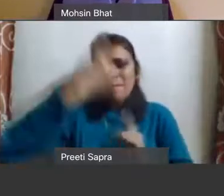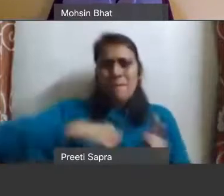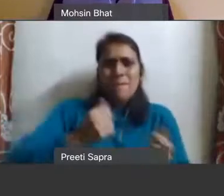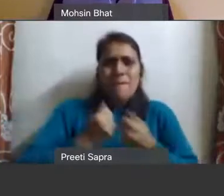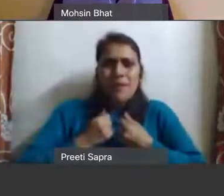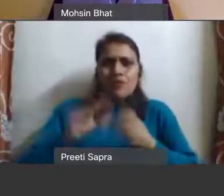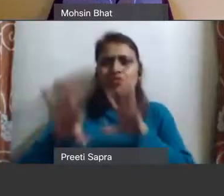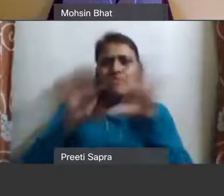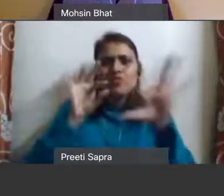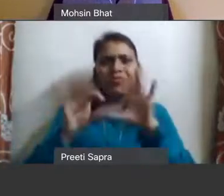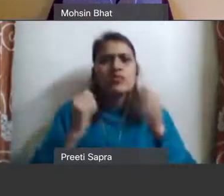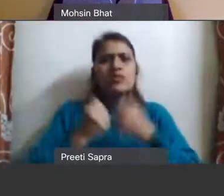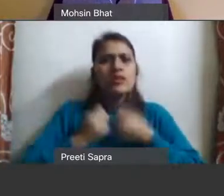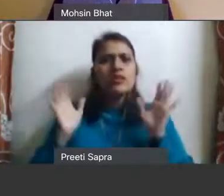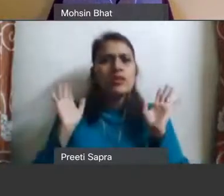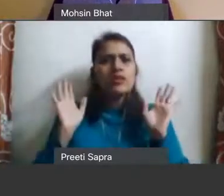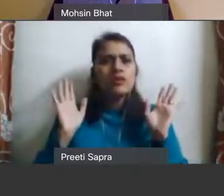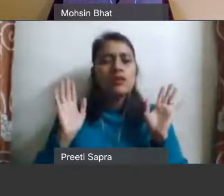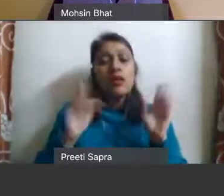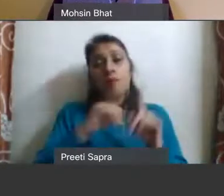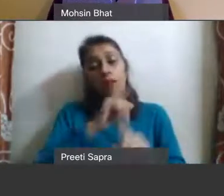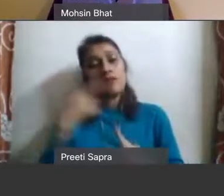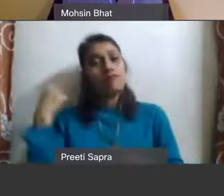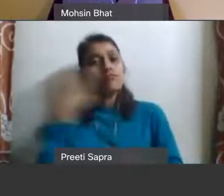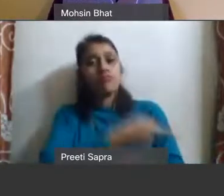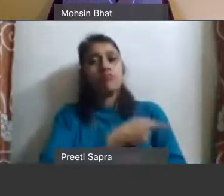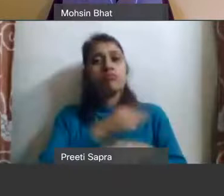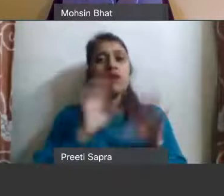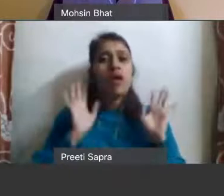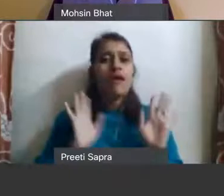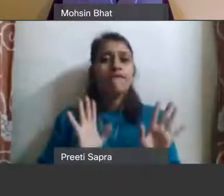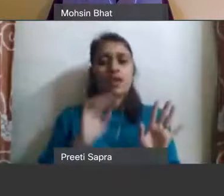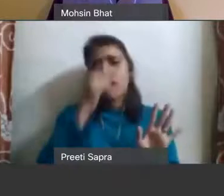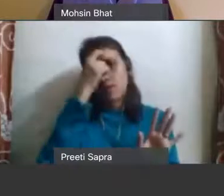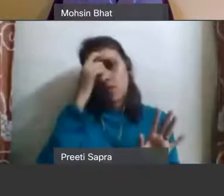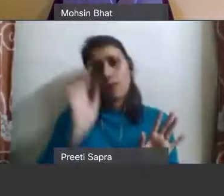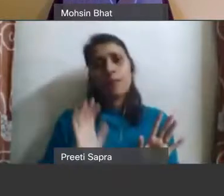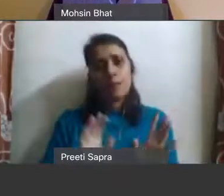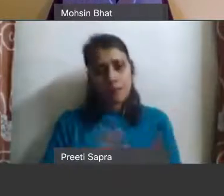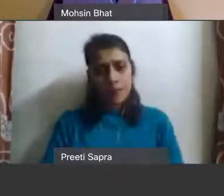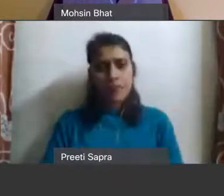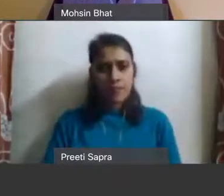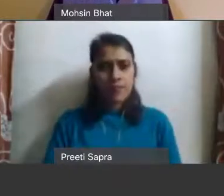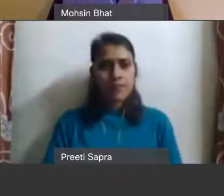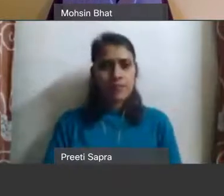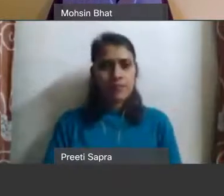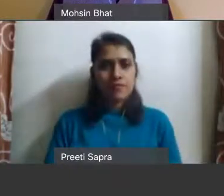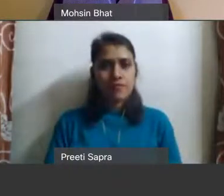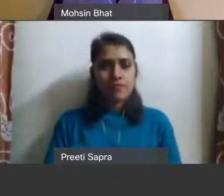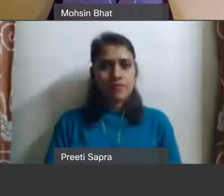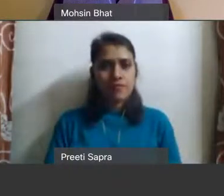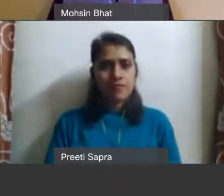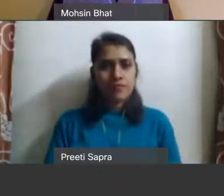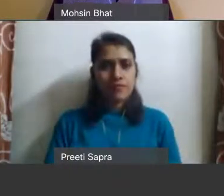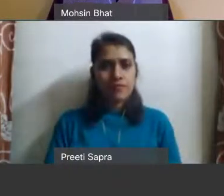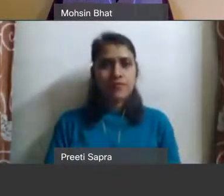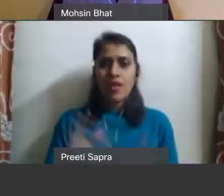that current citizenship law raises. The other implication is for the integrity and security of family